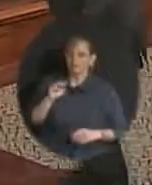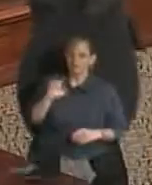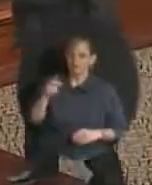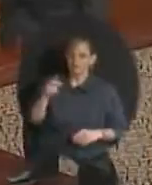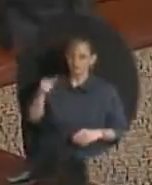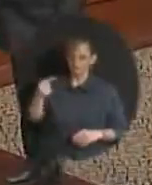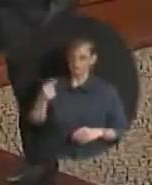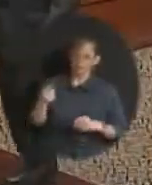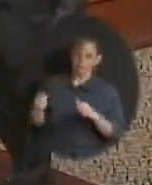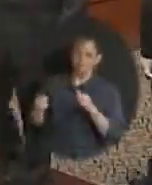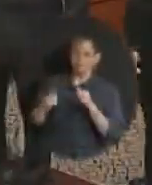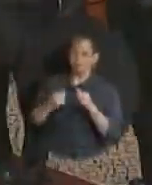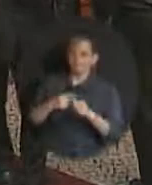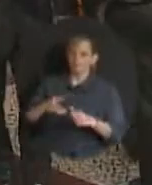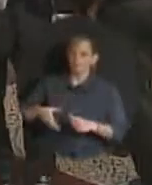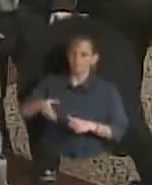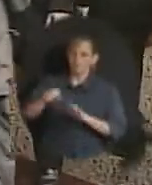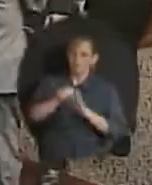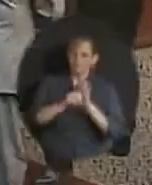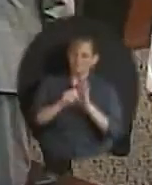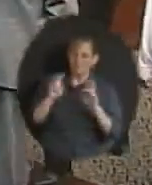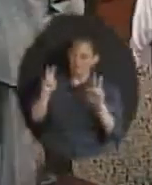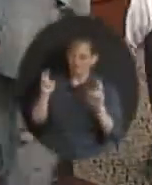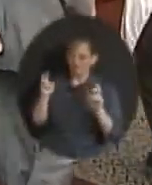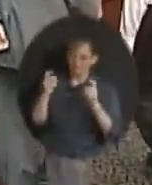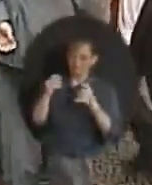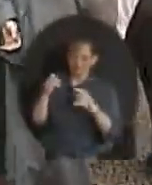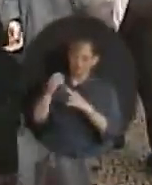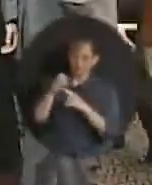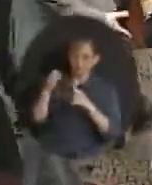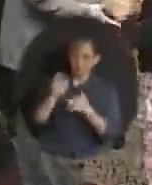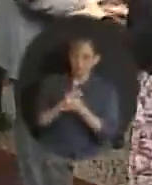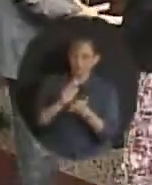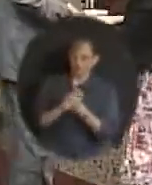title in school history. Yay!